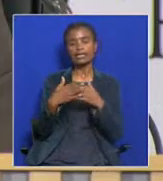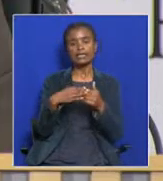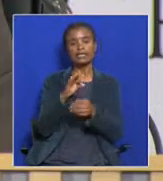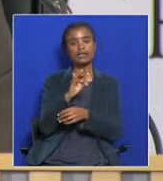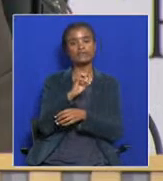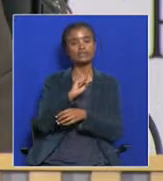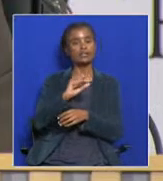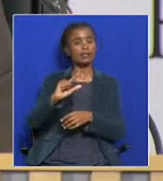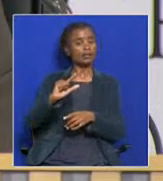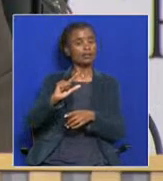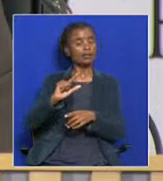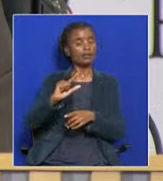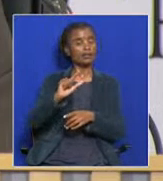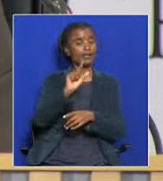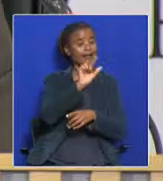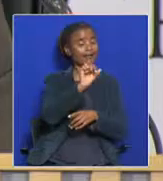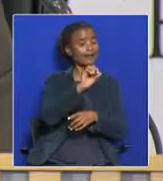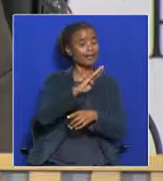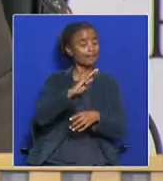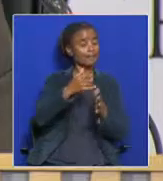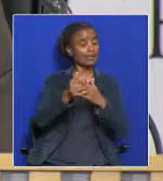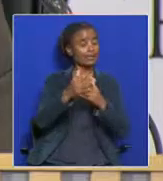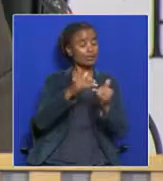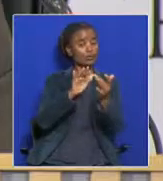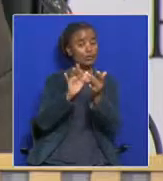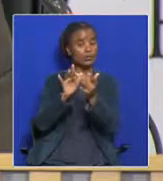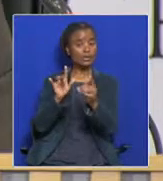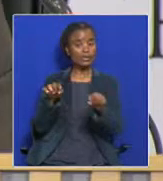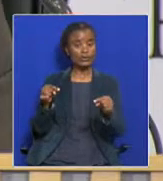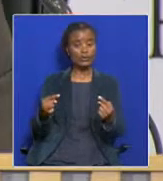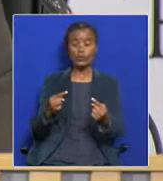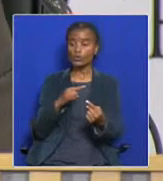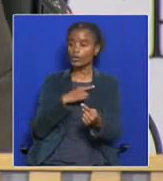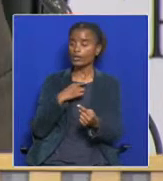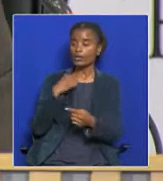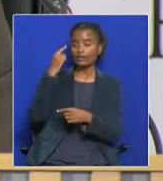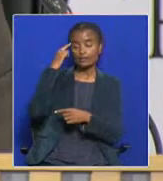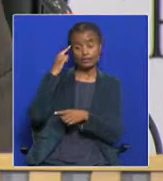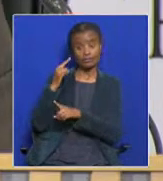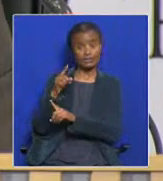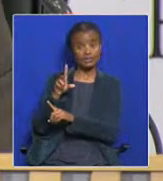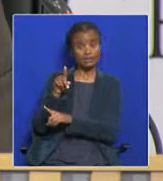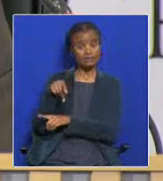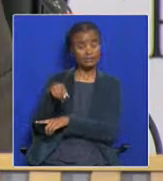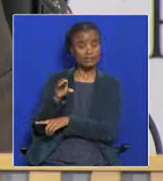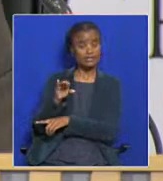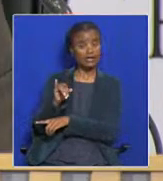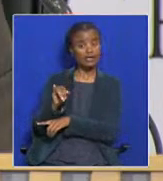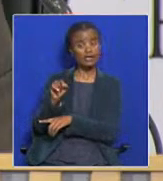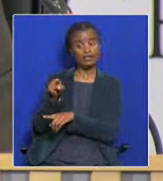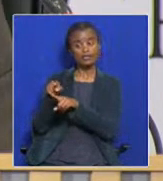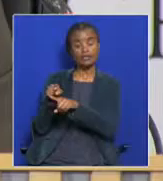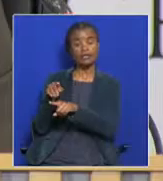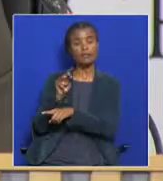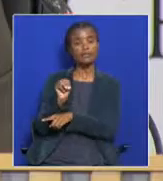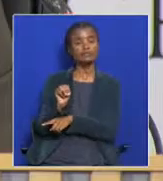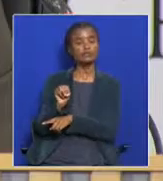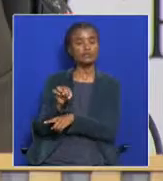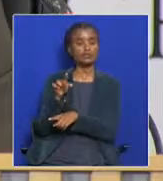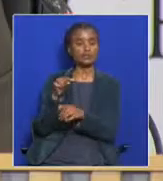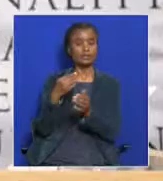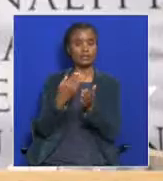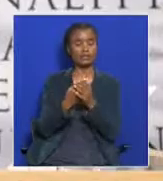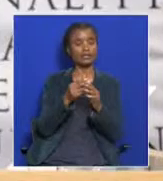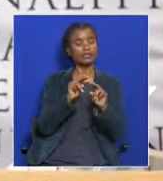am thinking if you had problems with DPCI Manzimtoti, why don't you escalate the matter to DPCI national? Maybe they've got